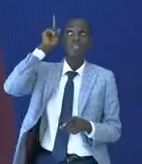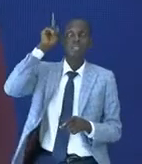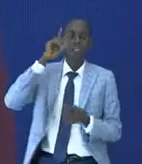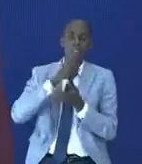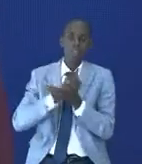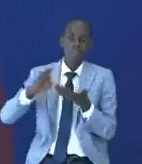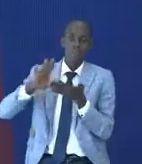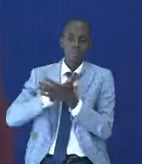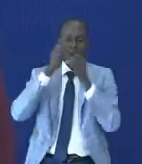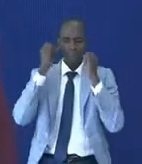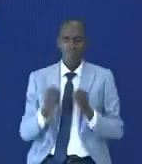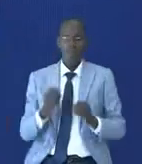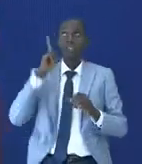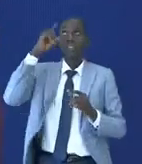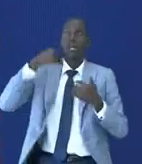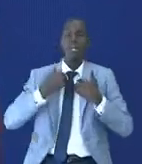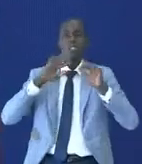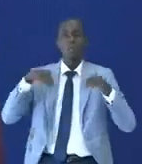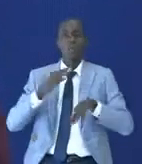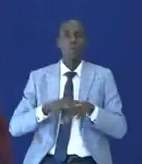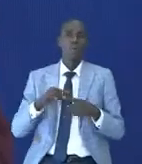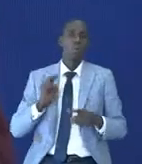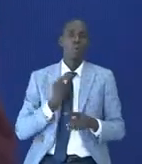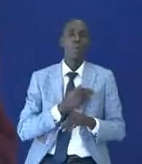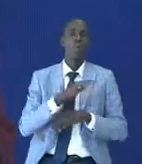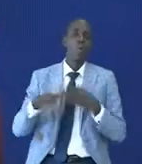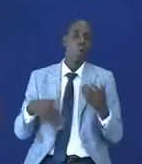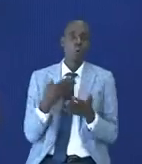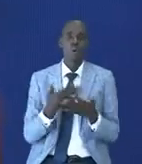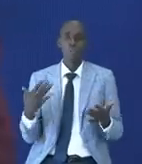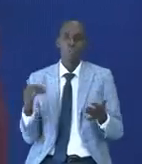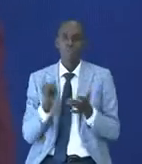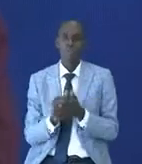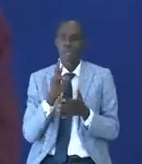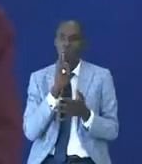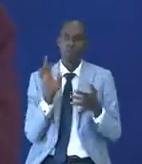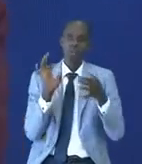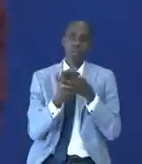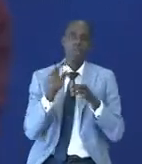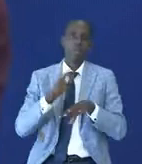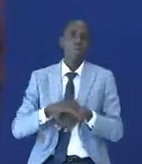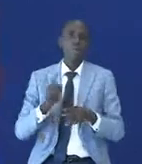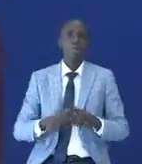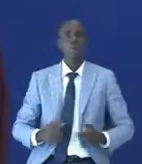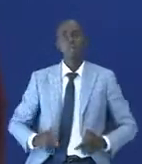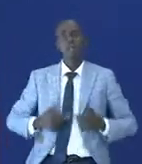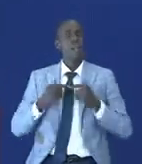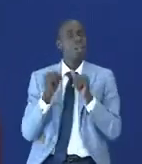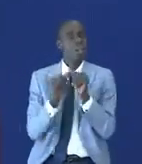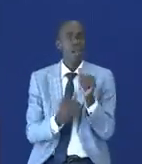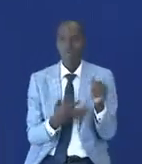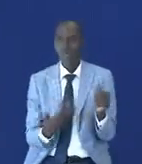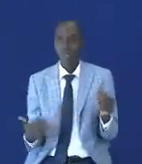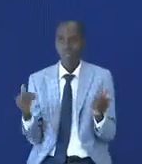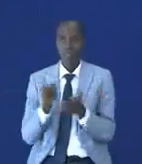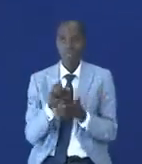has given unto us all things that pertain to life. Everything